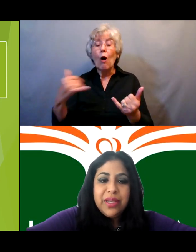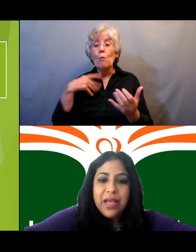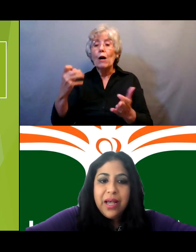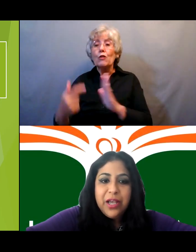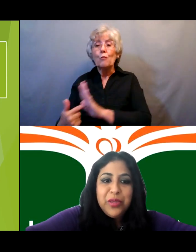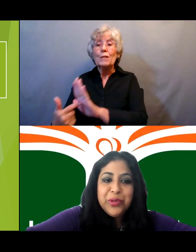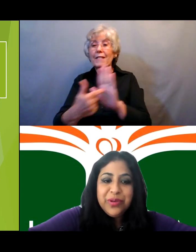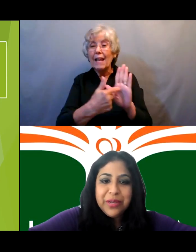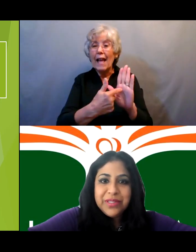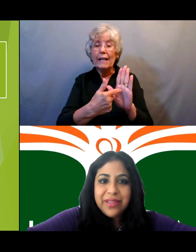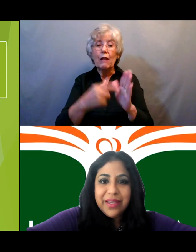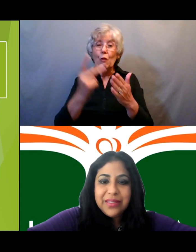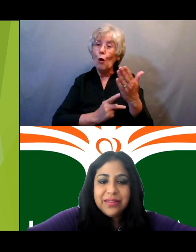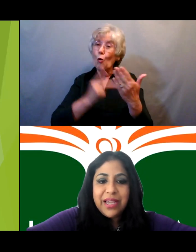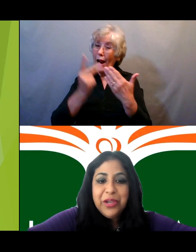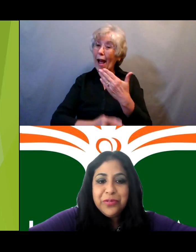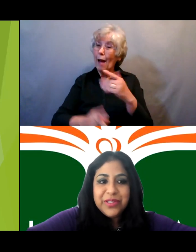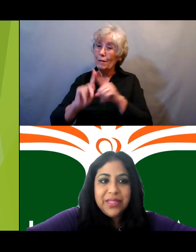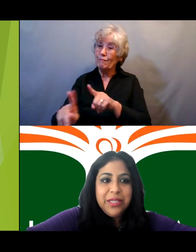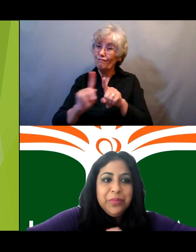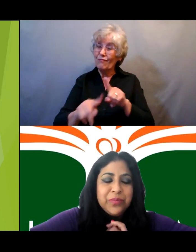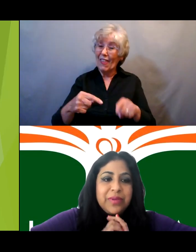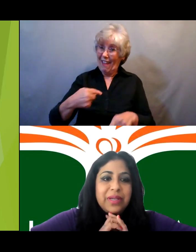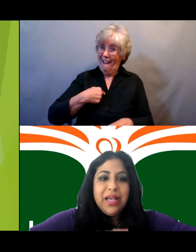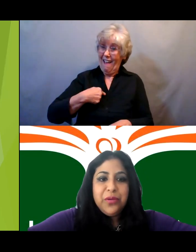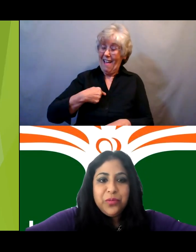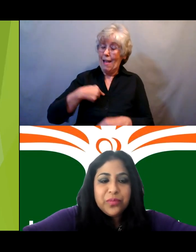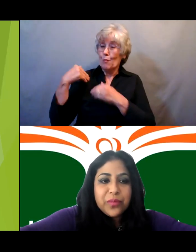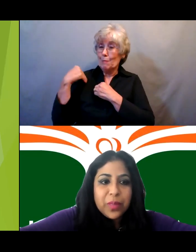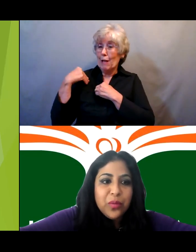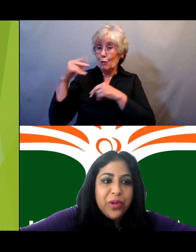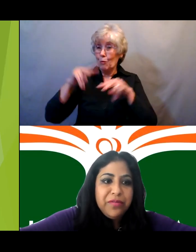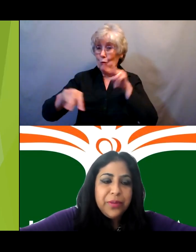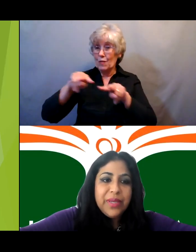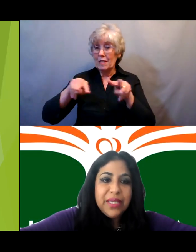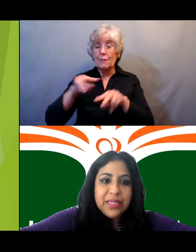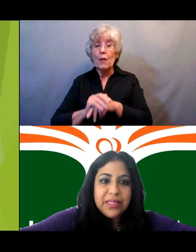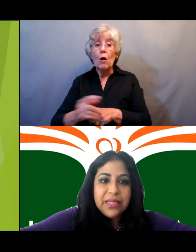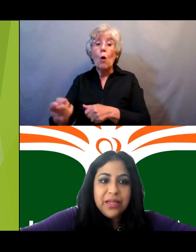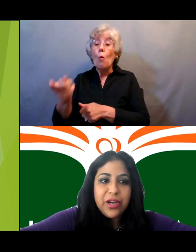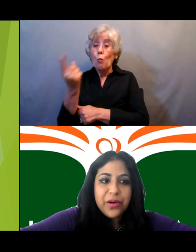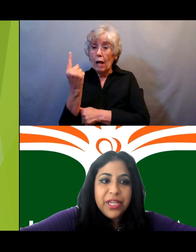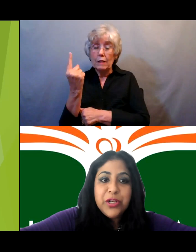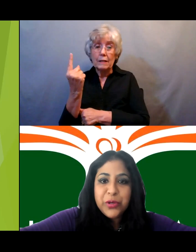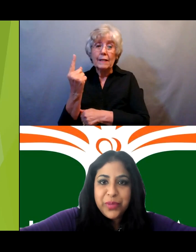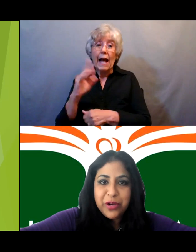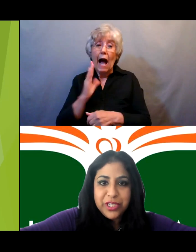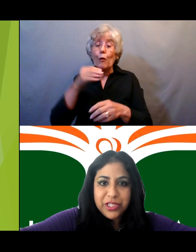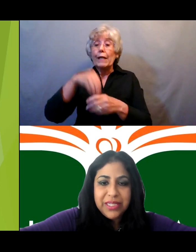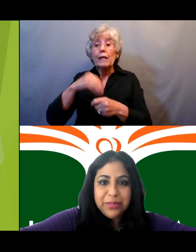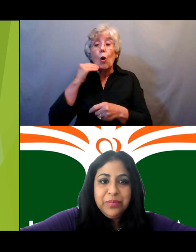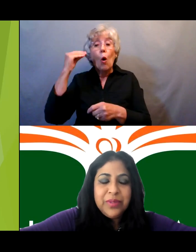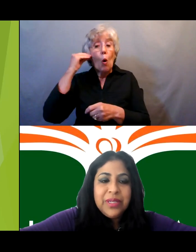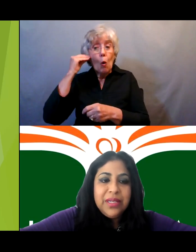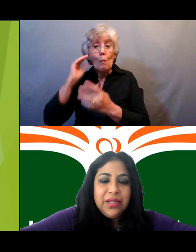you the programs that I oversee. One of them is our in-home